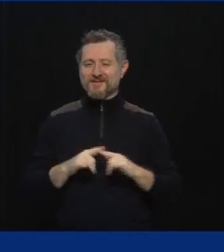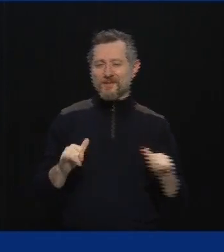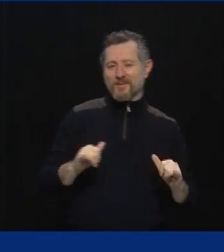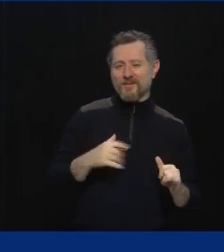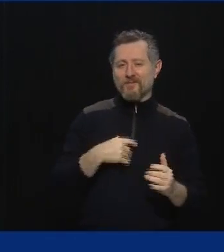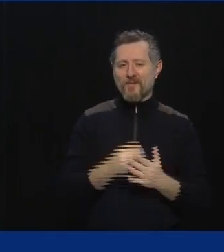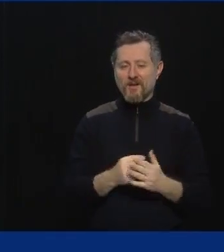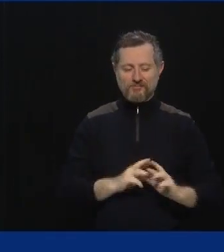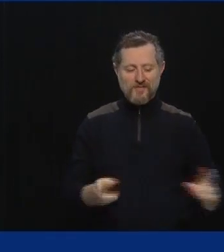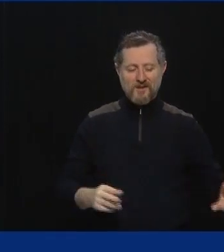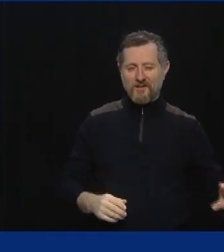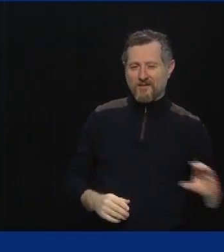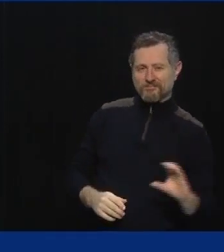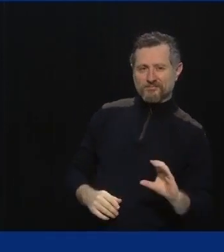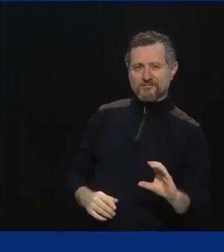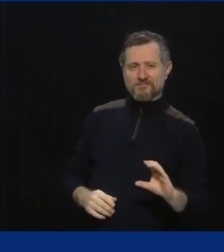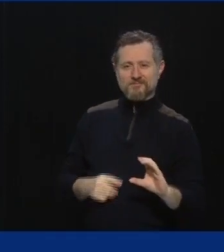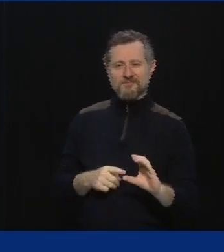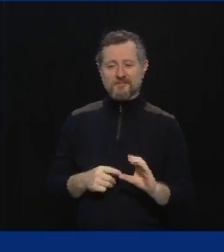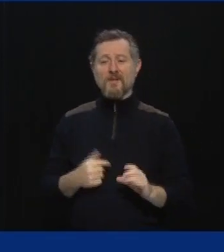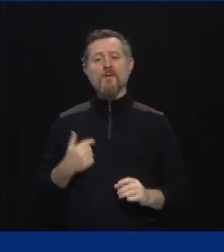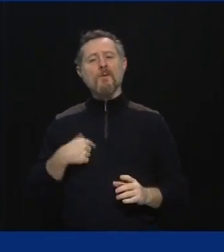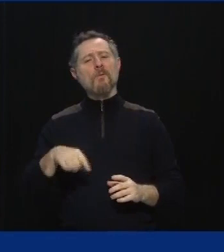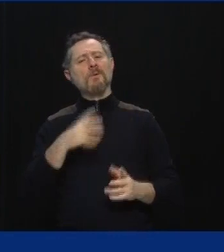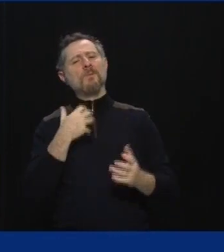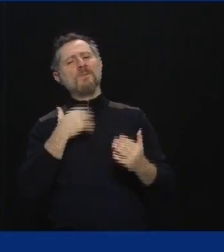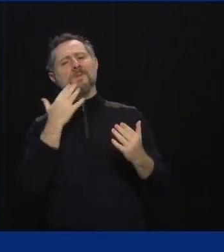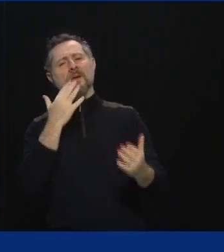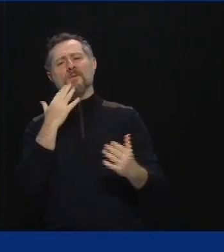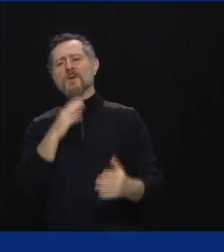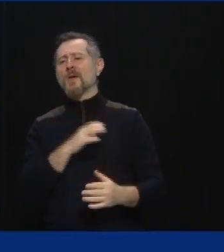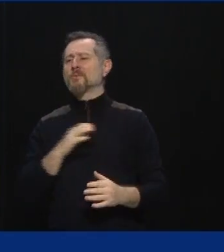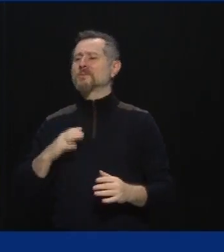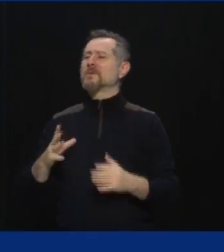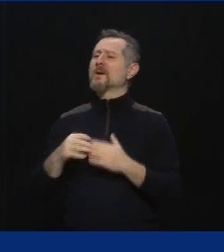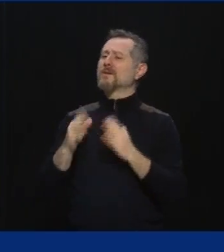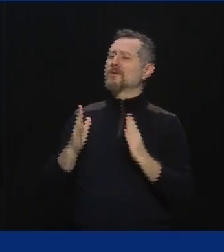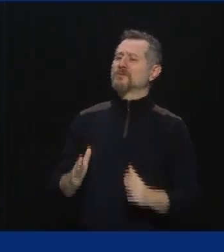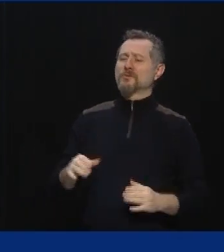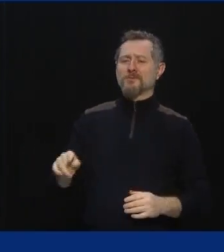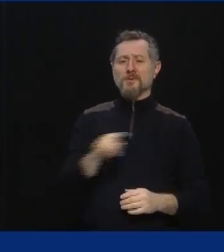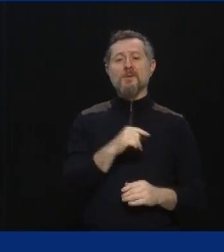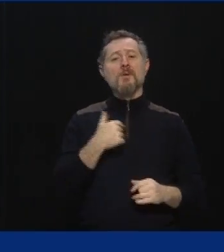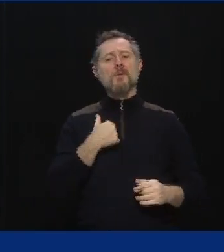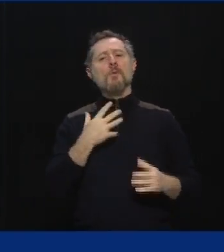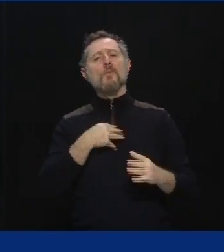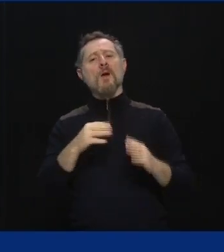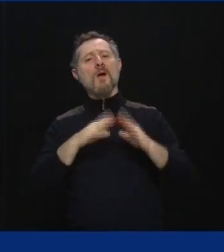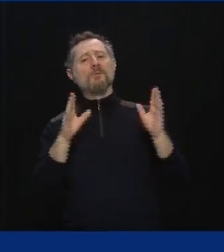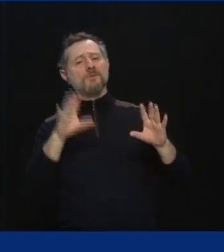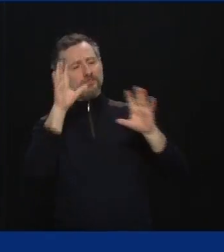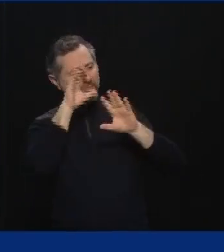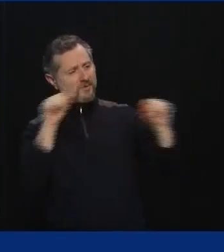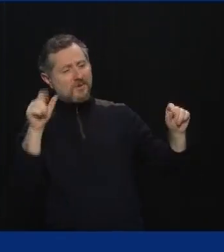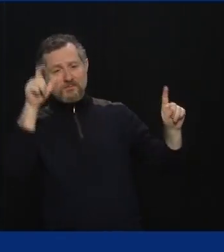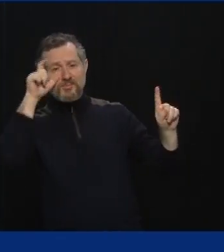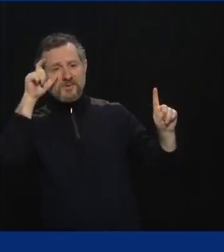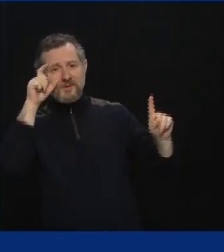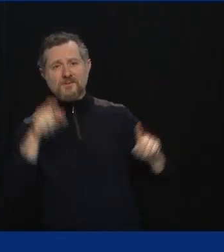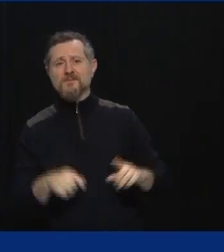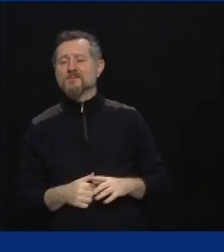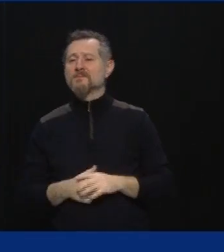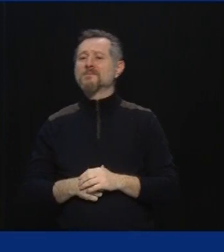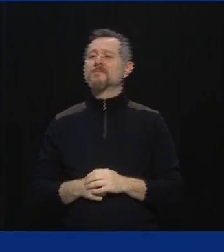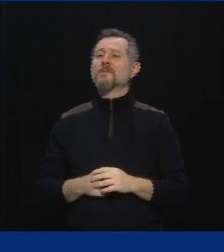sources. And I think our leaders in Congress and our in the White House with President Joe Biden and